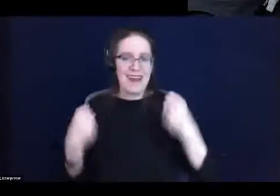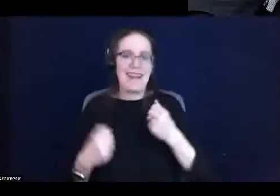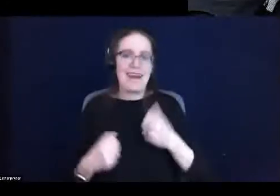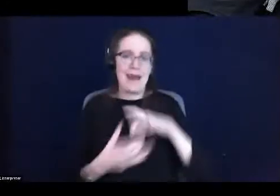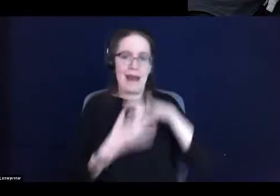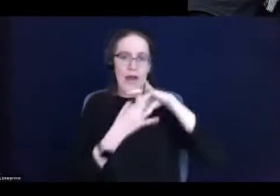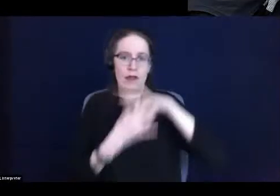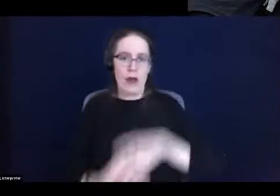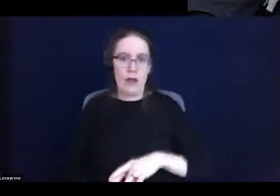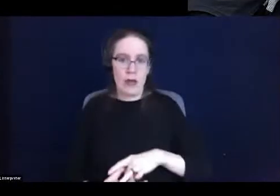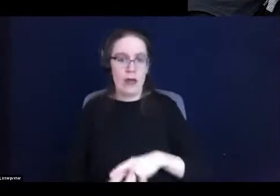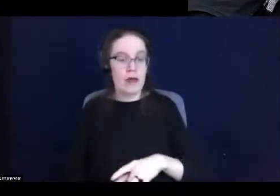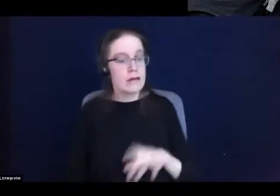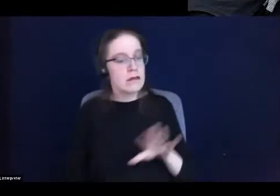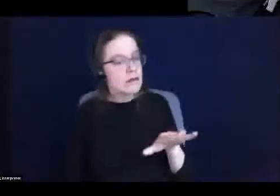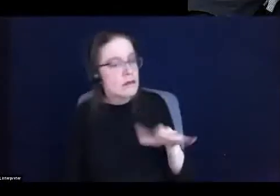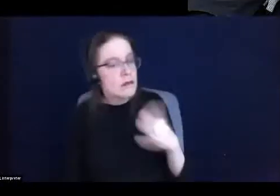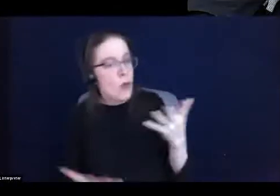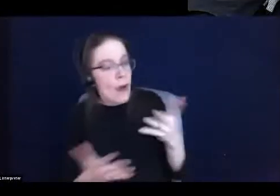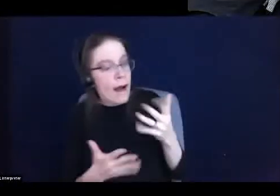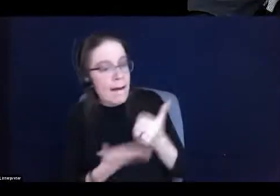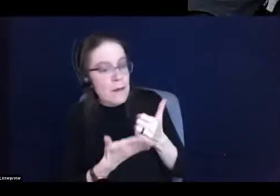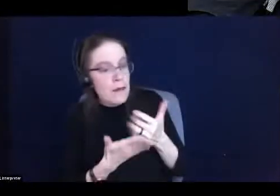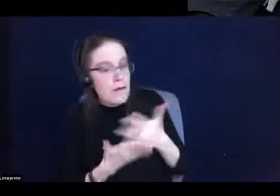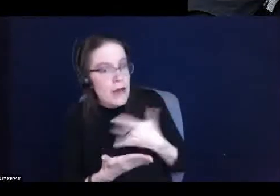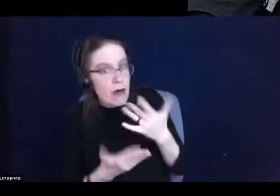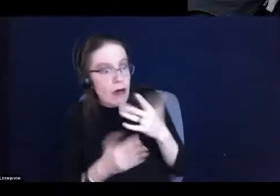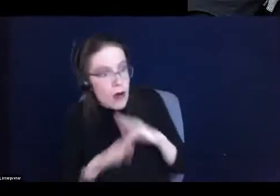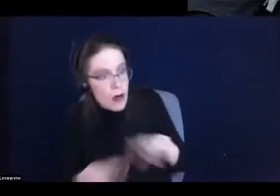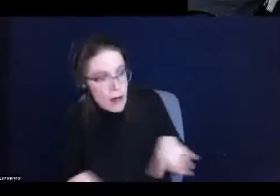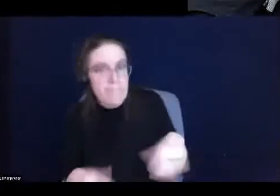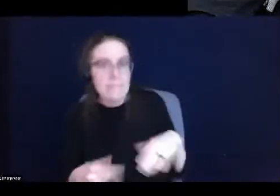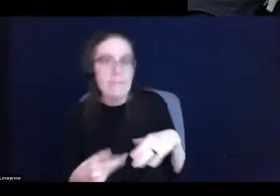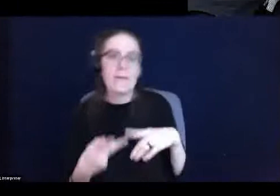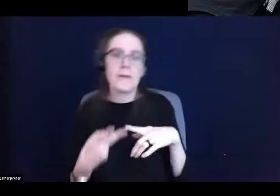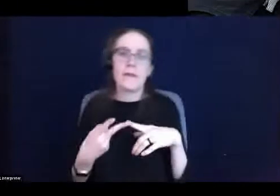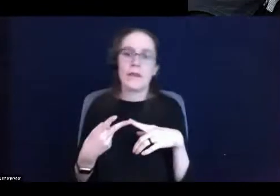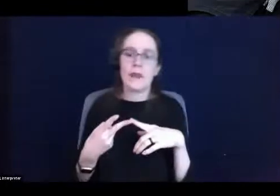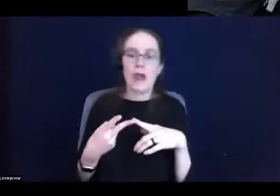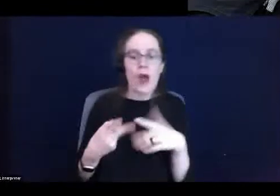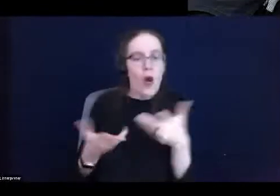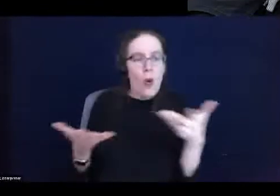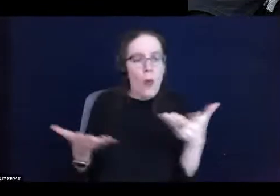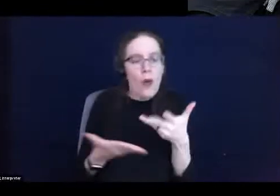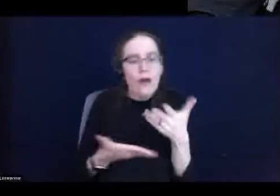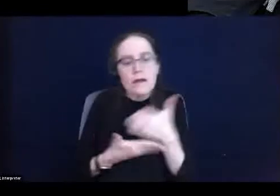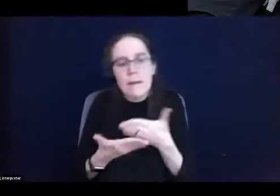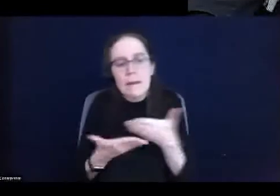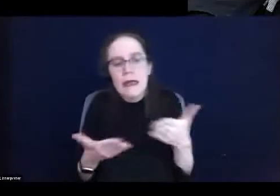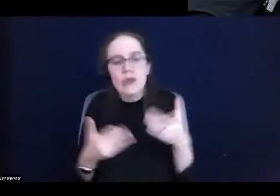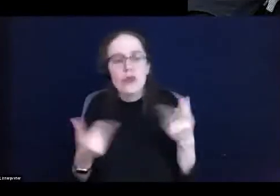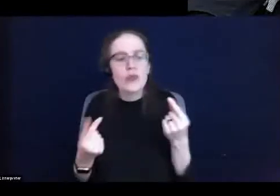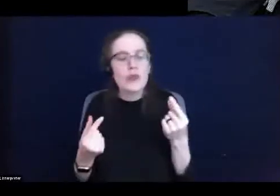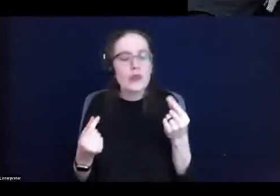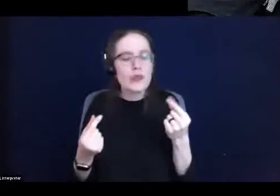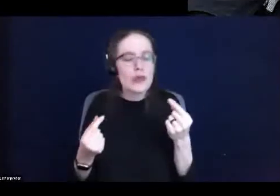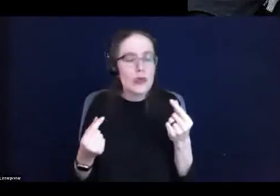What helps you feel calm? What are some of the things that you do to calm yourself down when you feel